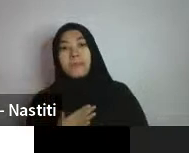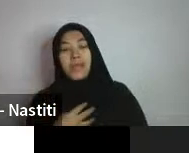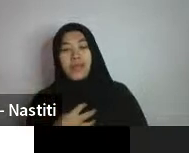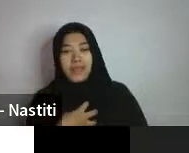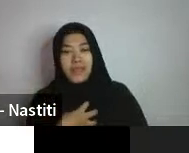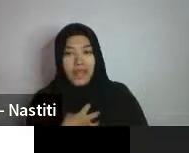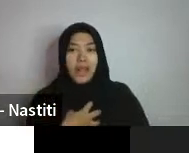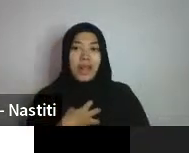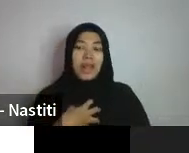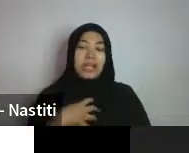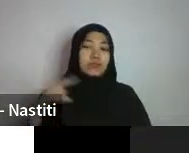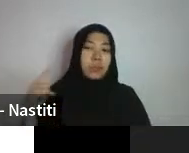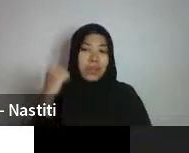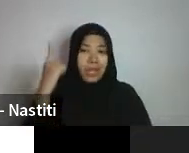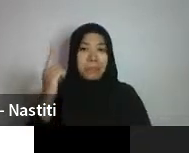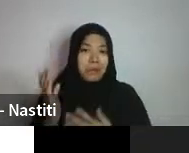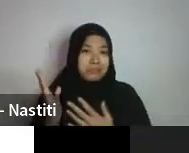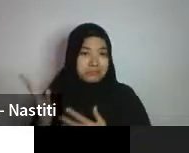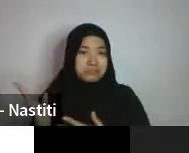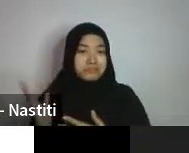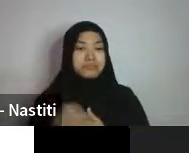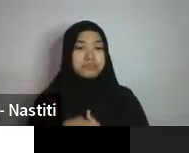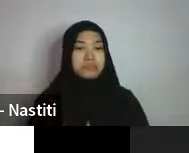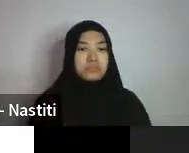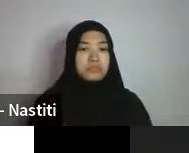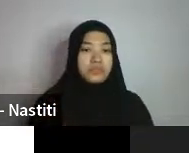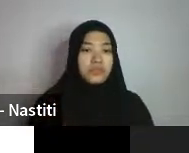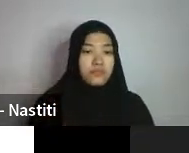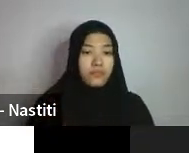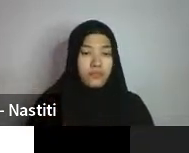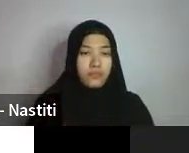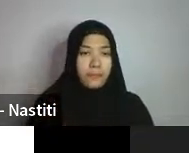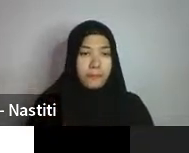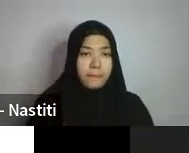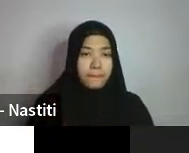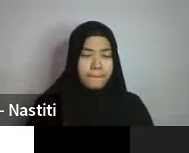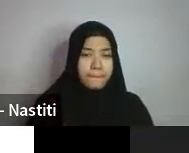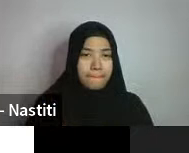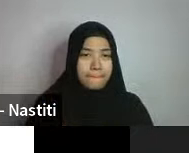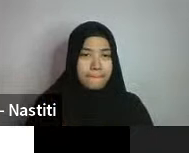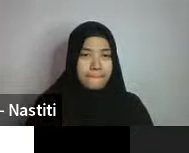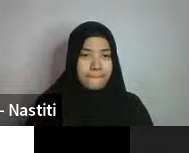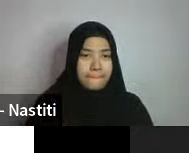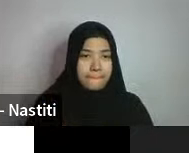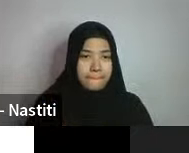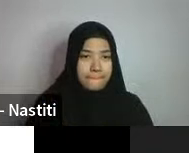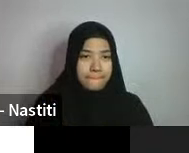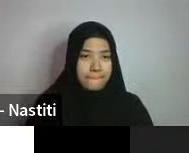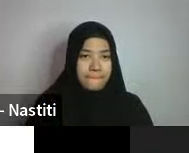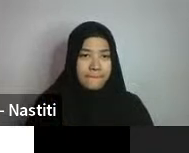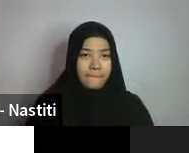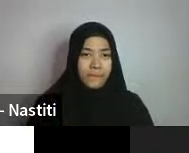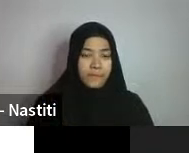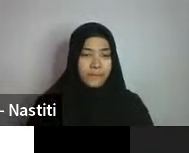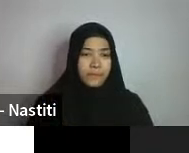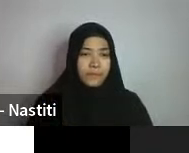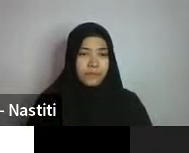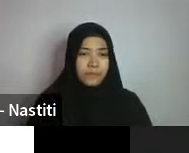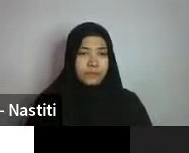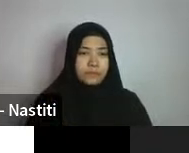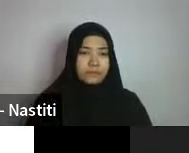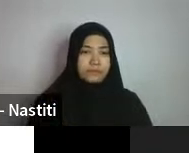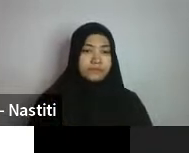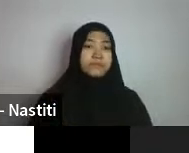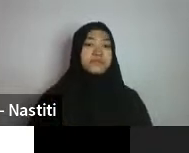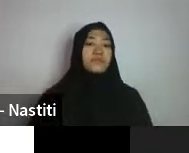From mental hospitals, we do public health education, educating general practitioners, and do consultations in hospitals. But also we focus